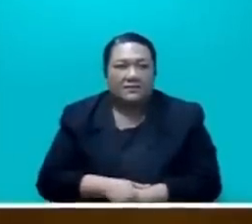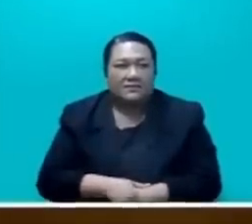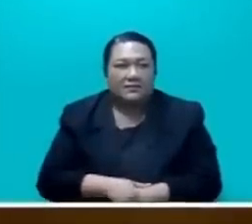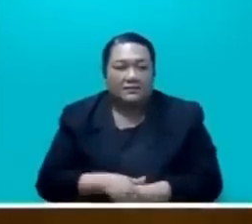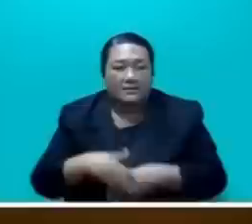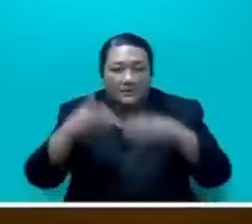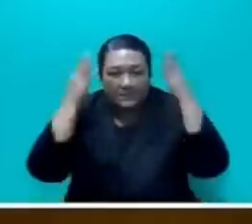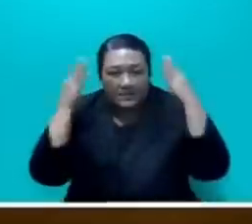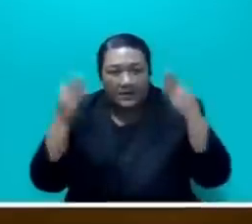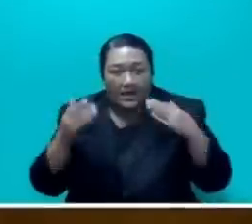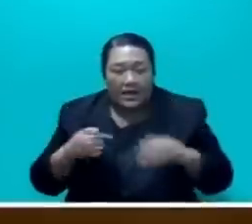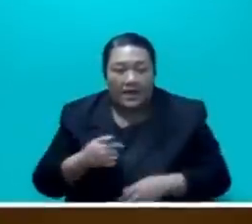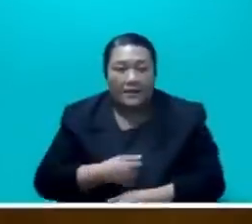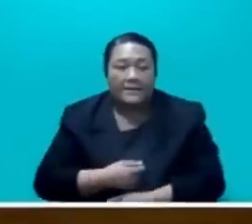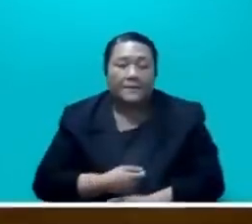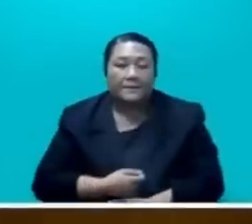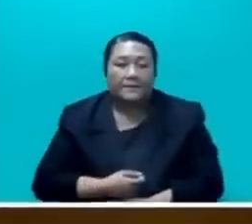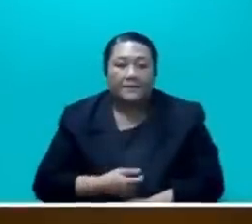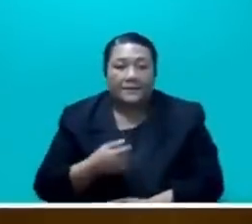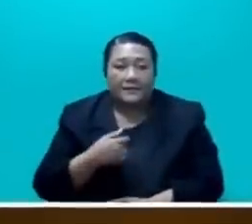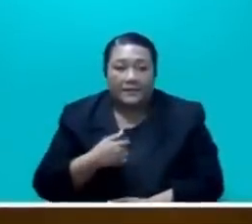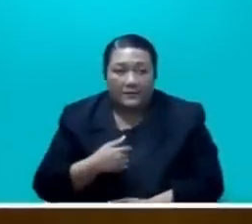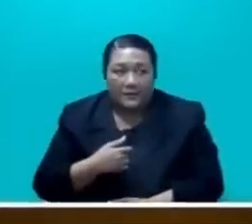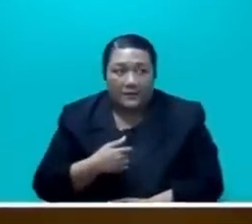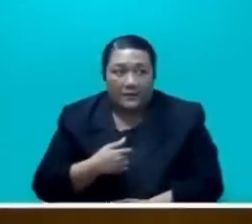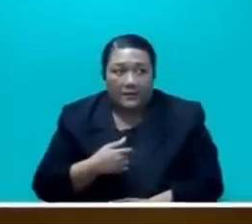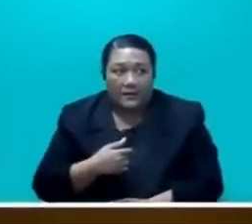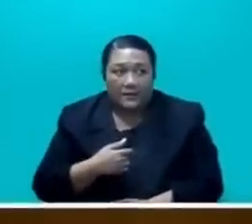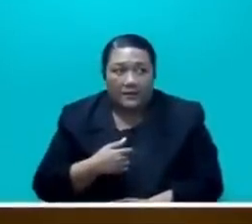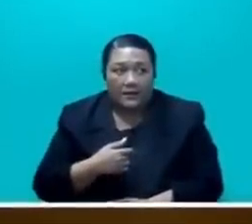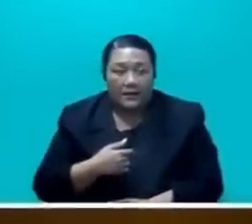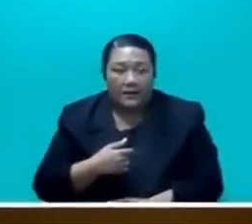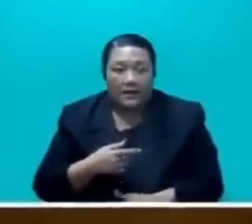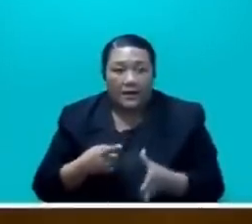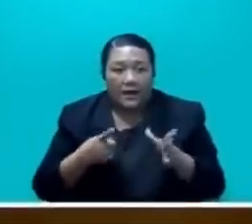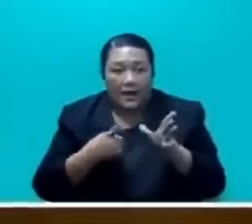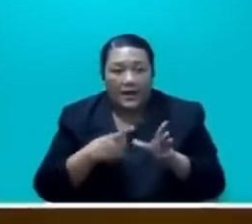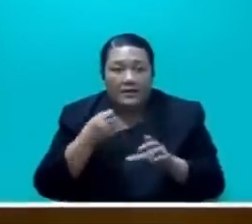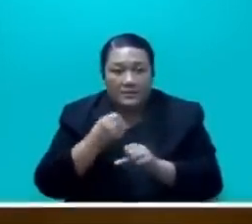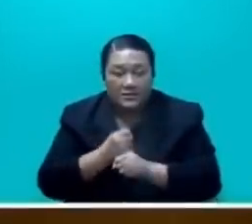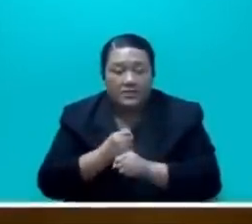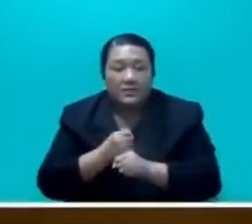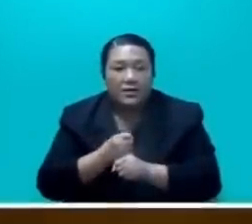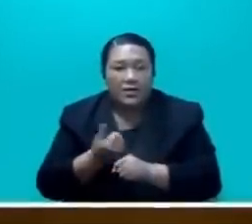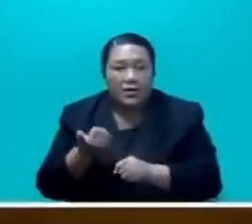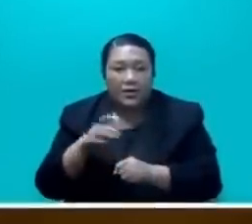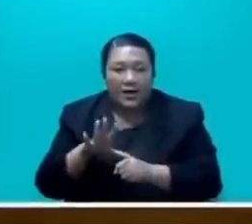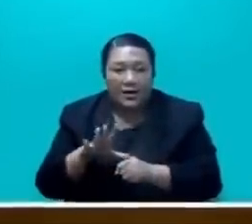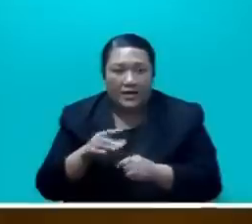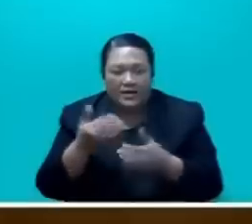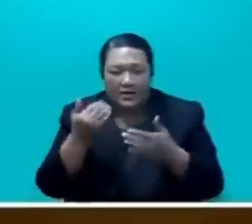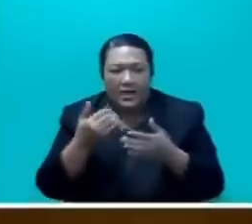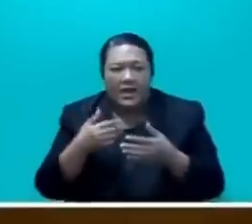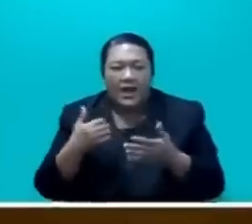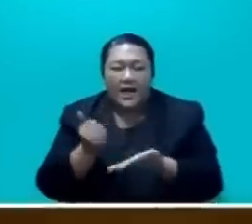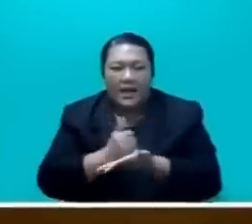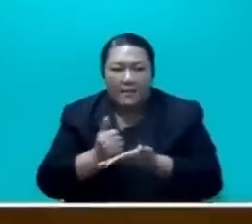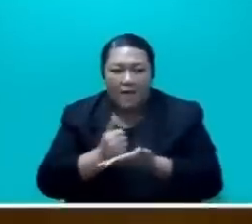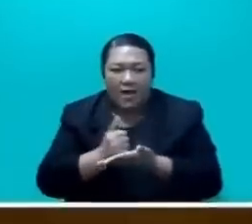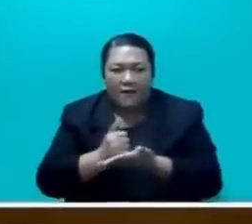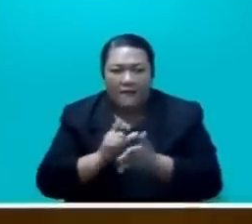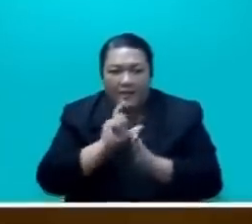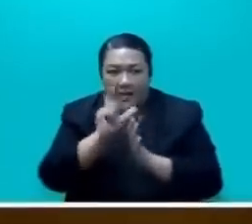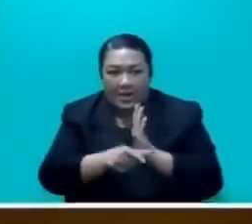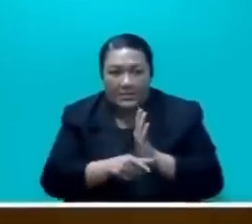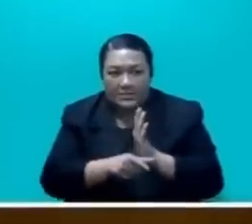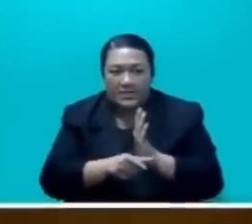the Honourable and Learned Attorney General has highlighted the number of cases we have had in the past.